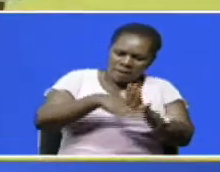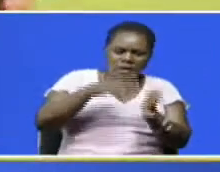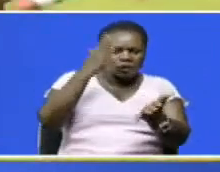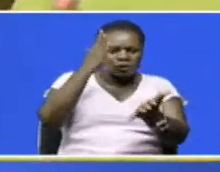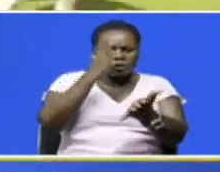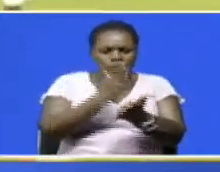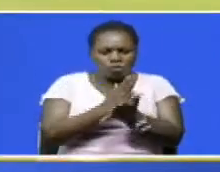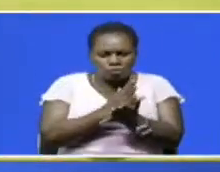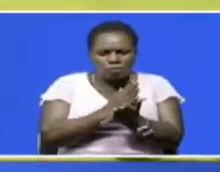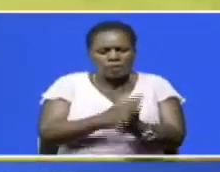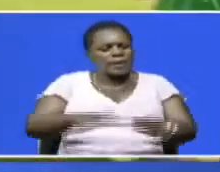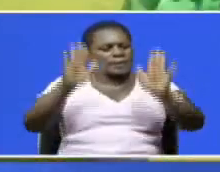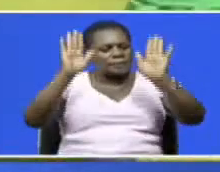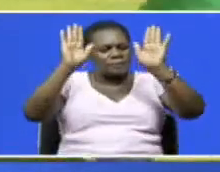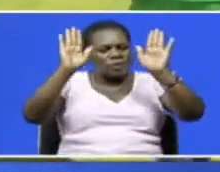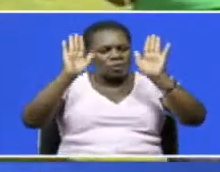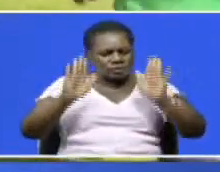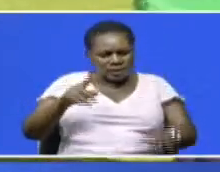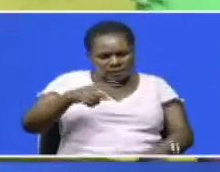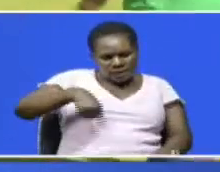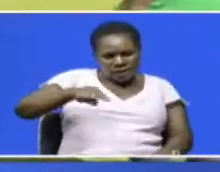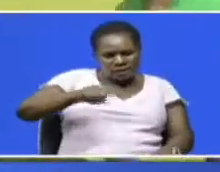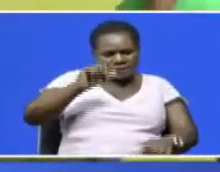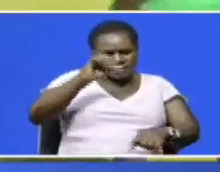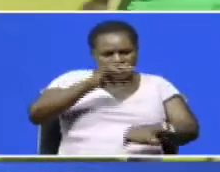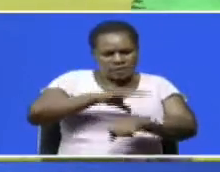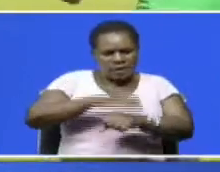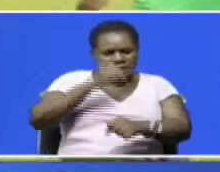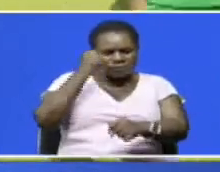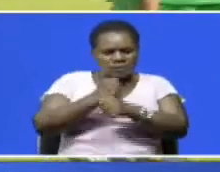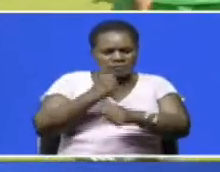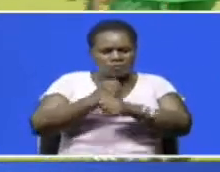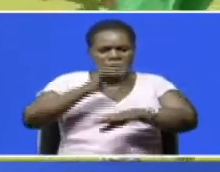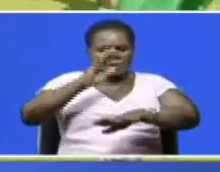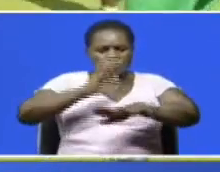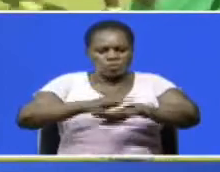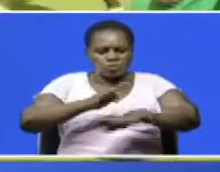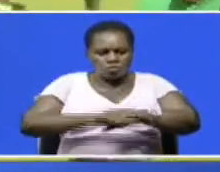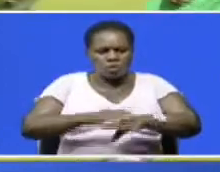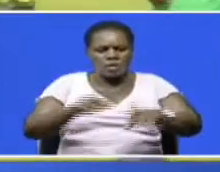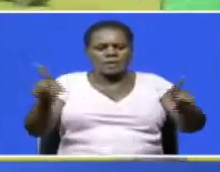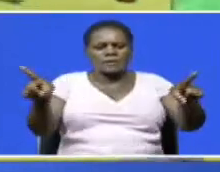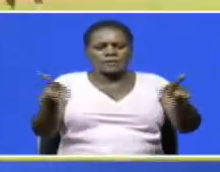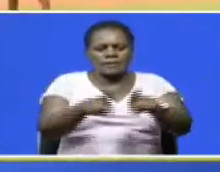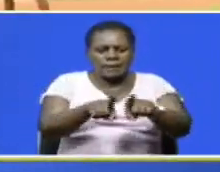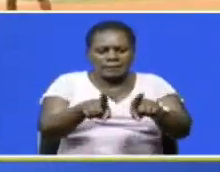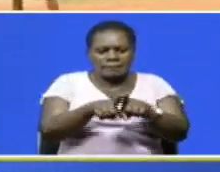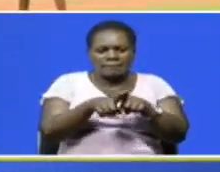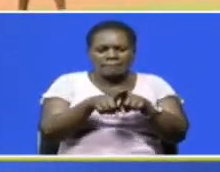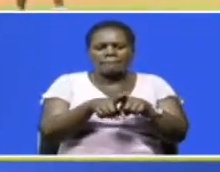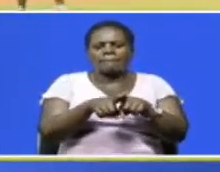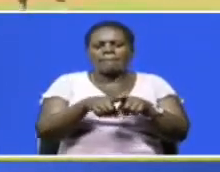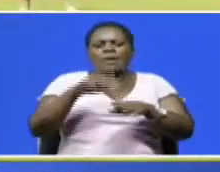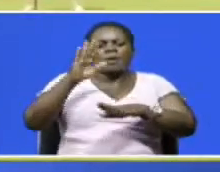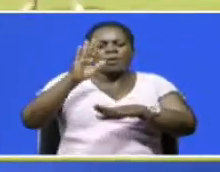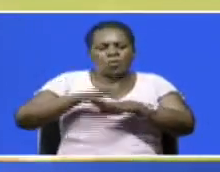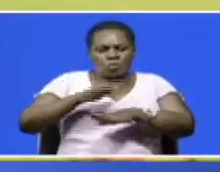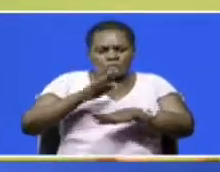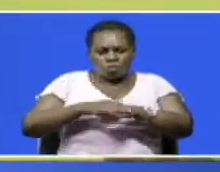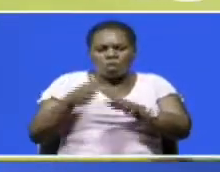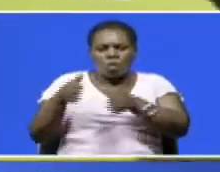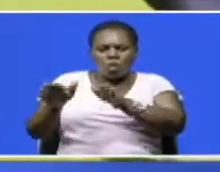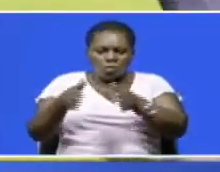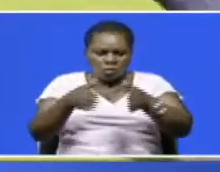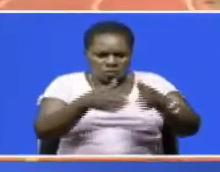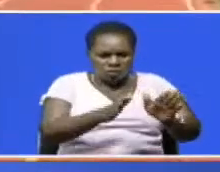it will be very, very important for us, yeah, if we can get good results tomorrow. And of course, it will be a very good platform